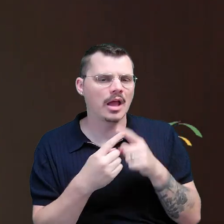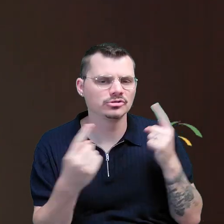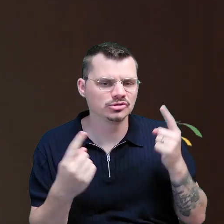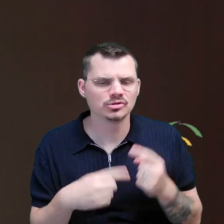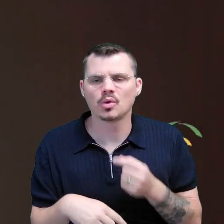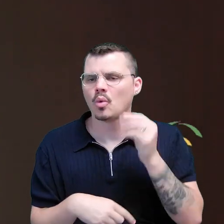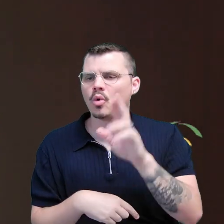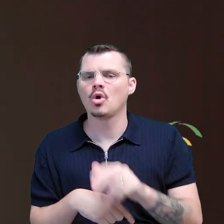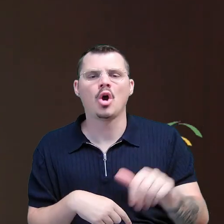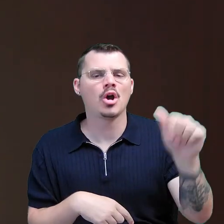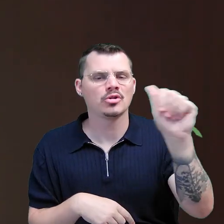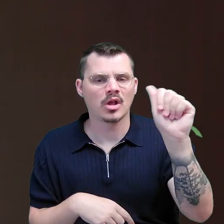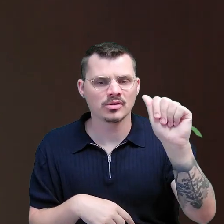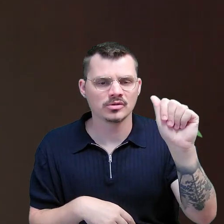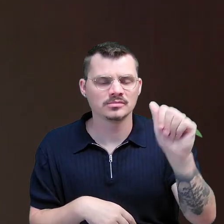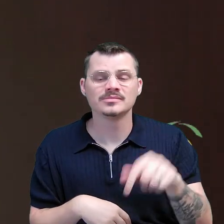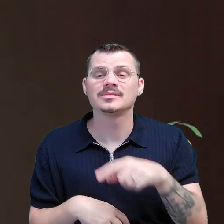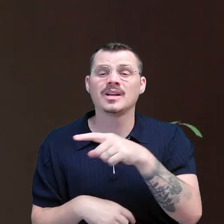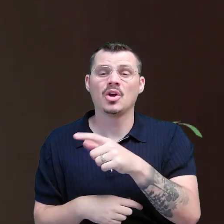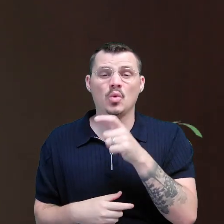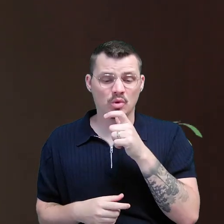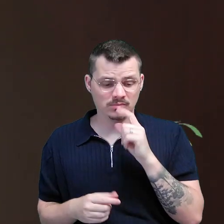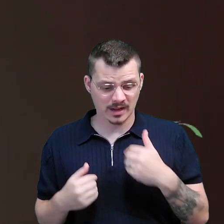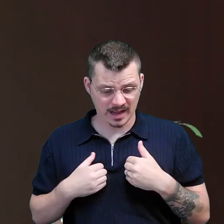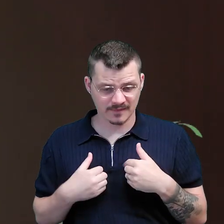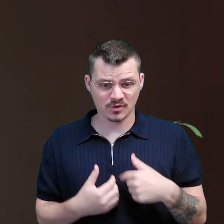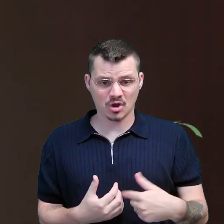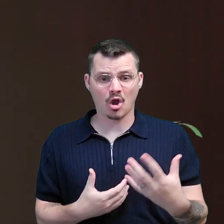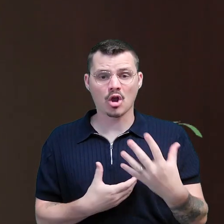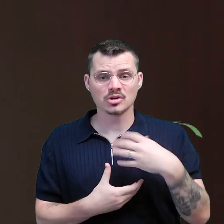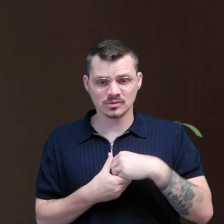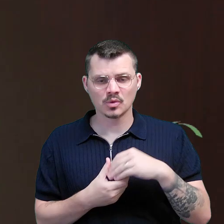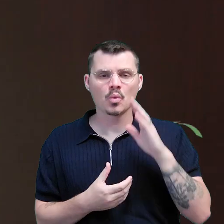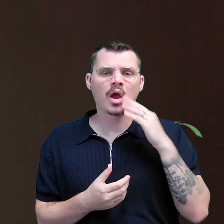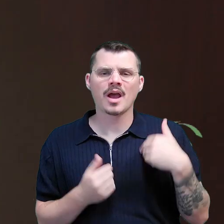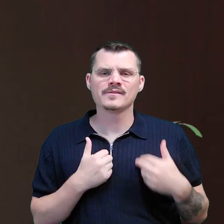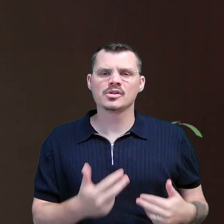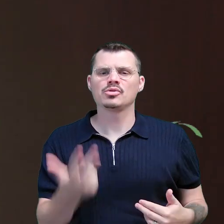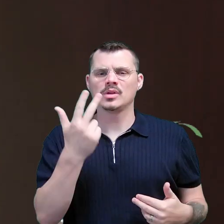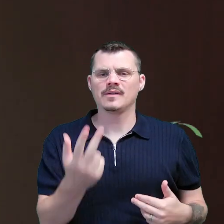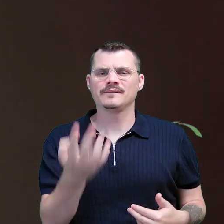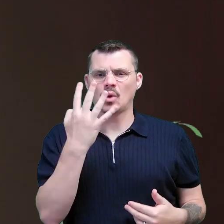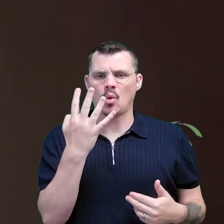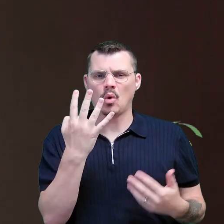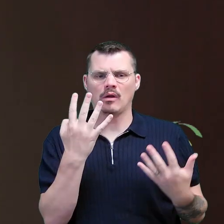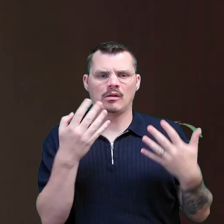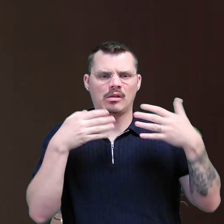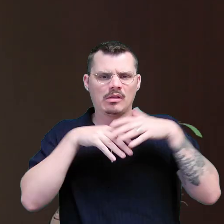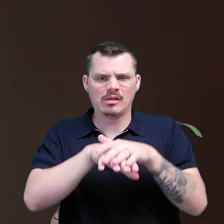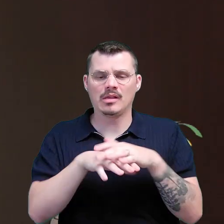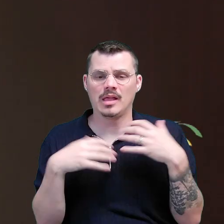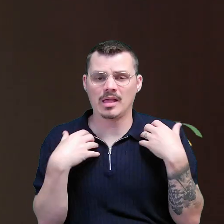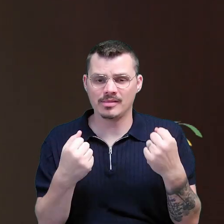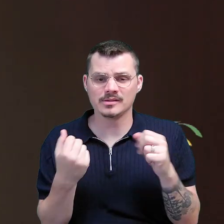the arthritis, and the individual with autism will have 3 or 4 of those complications.